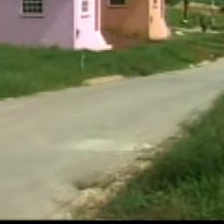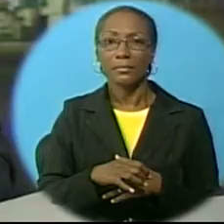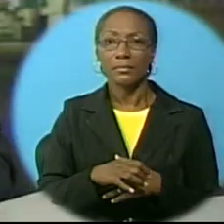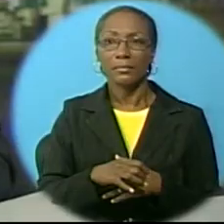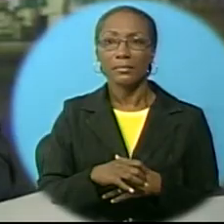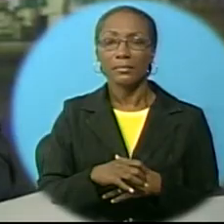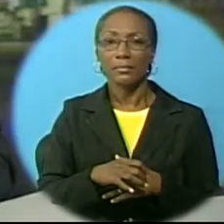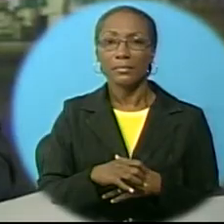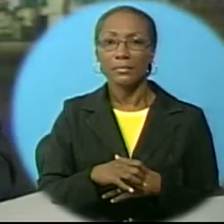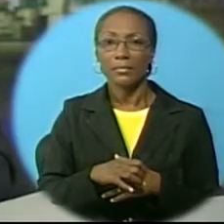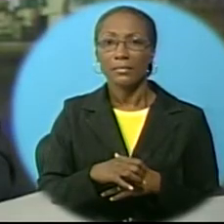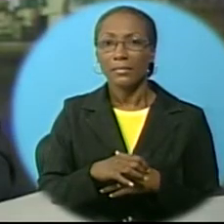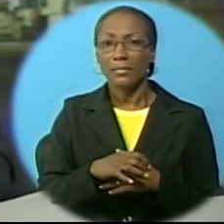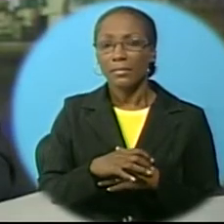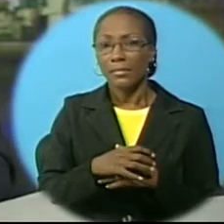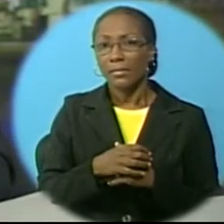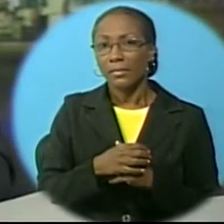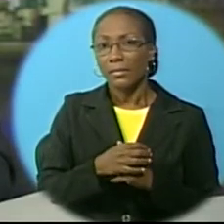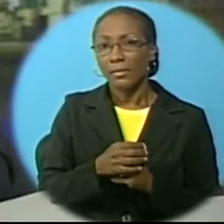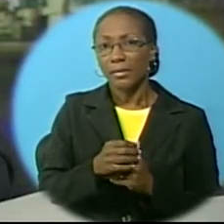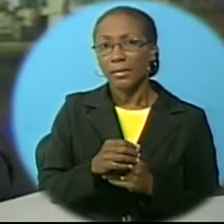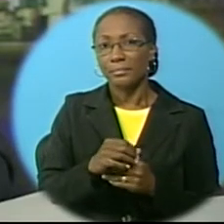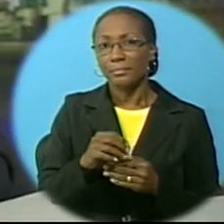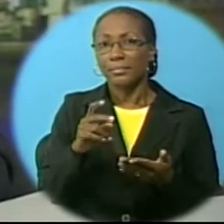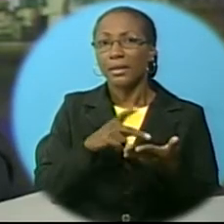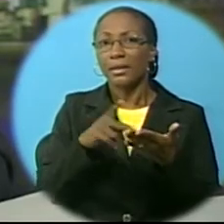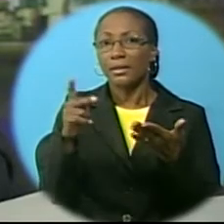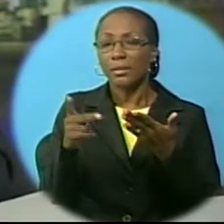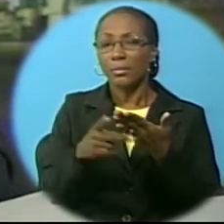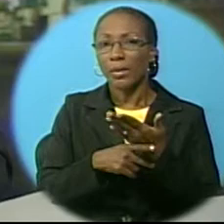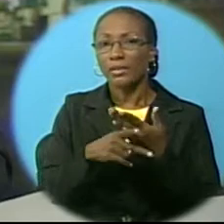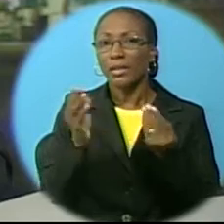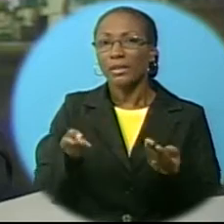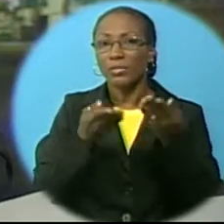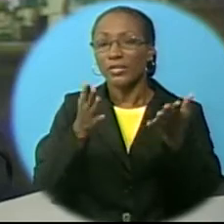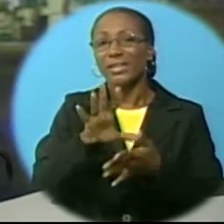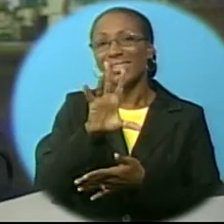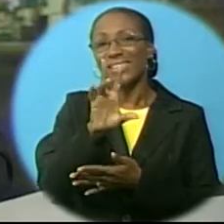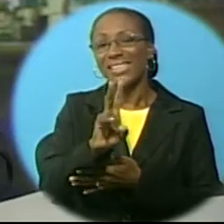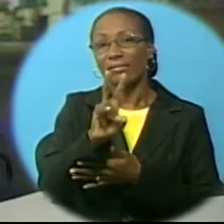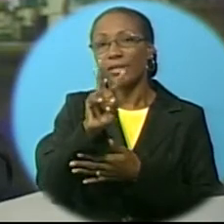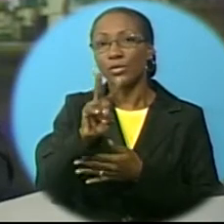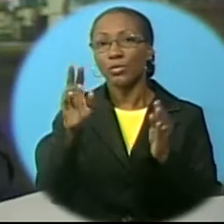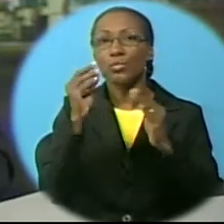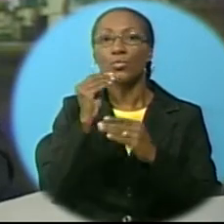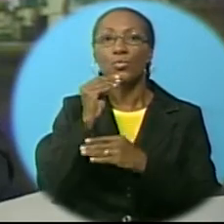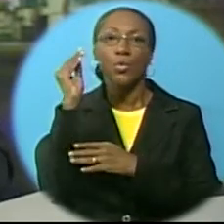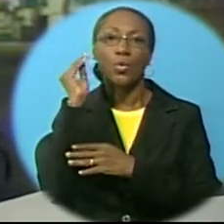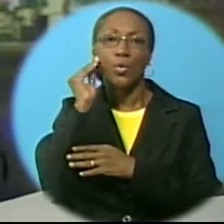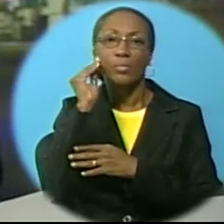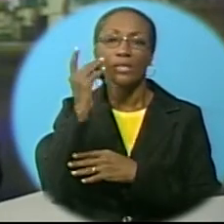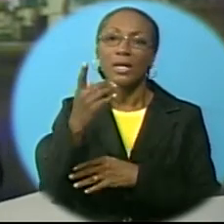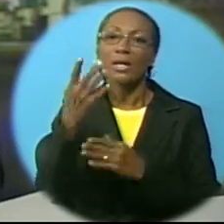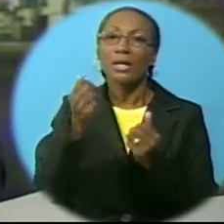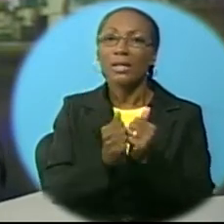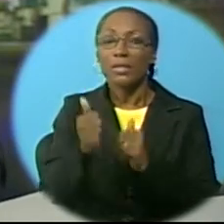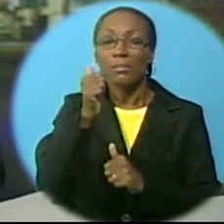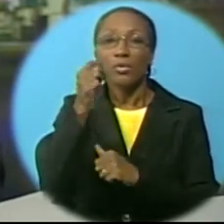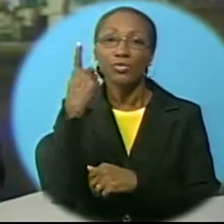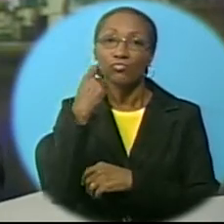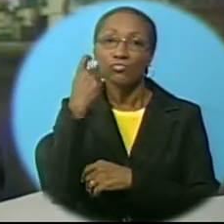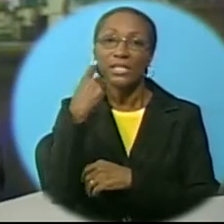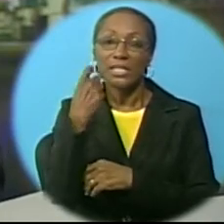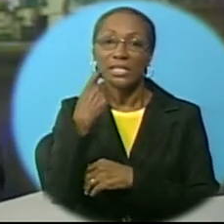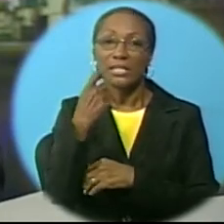between ADC Building and Maintenance and the NHC. That project is providing 72 lots. The most recent